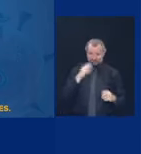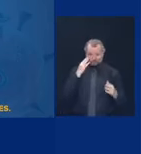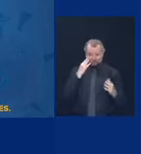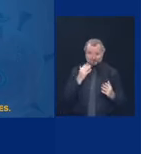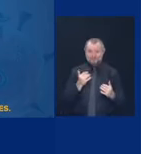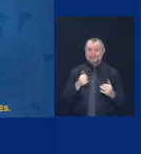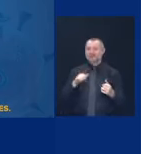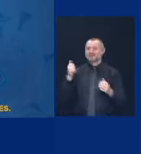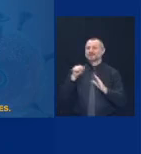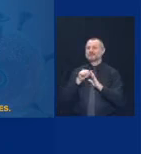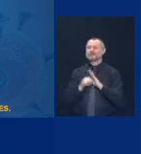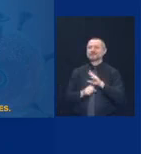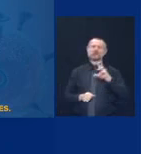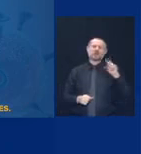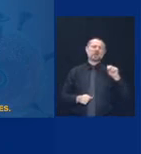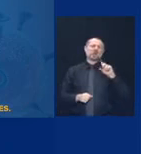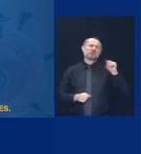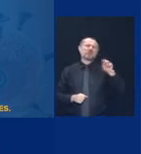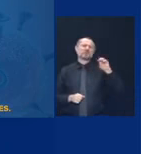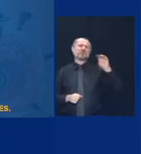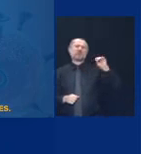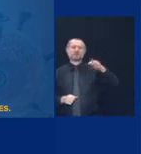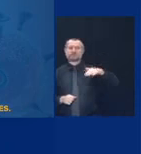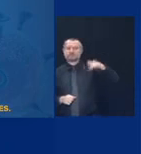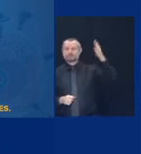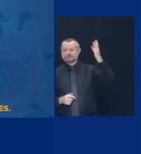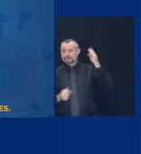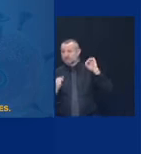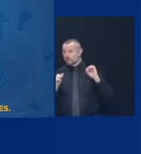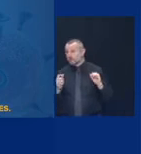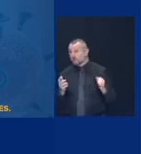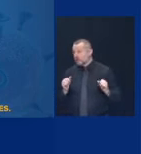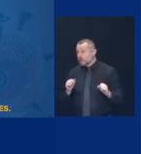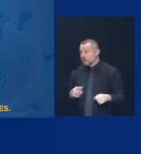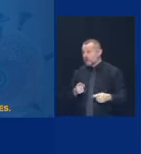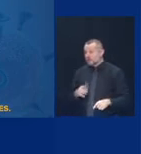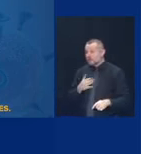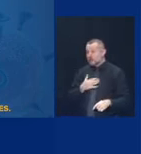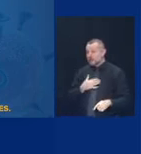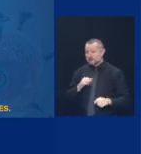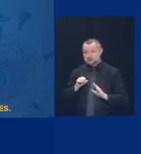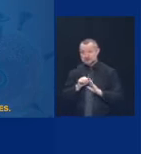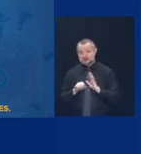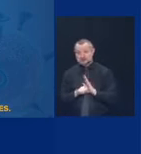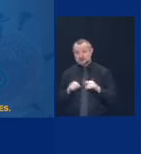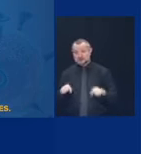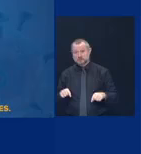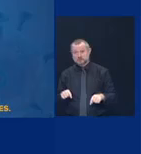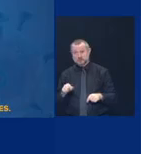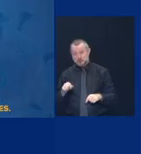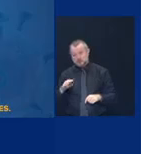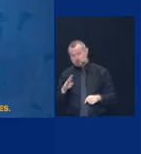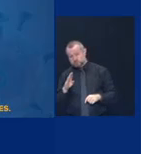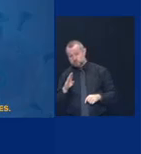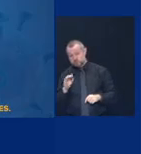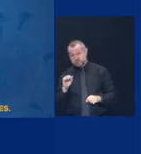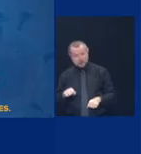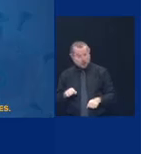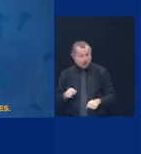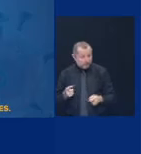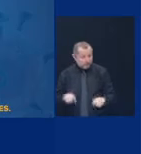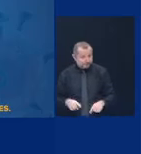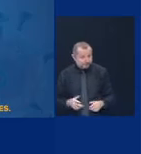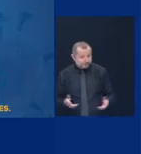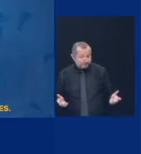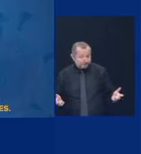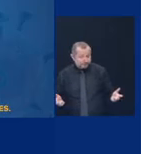30, 40. You could see our whole scale change by the time this is over. I would not